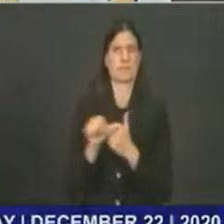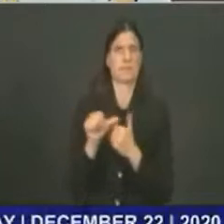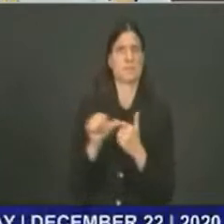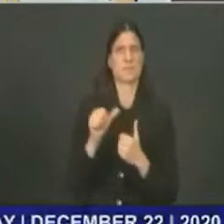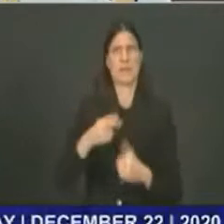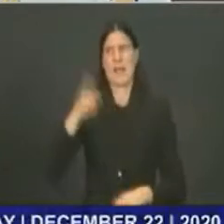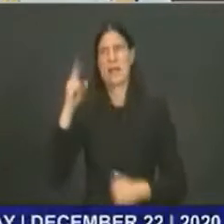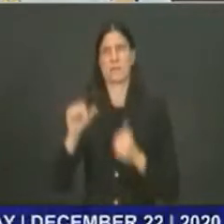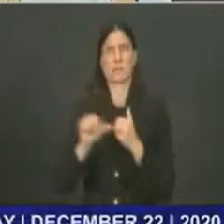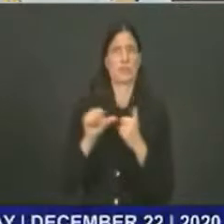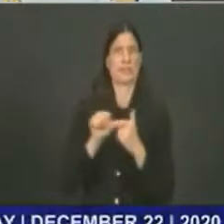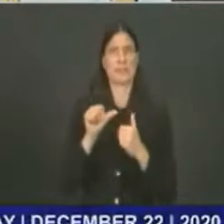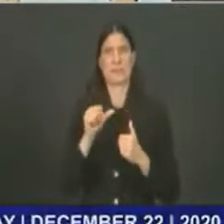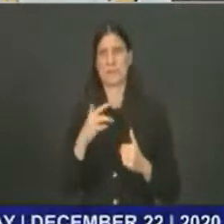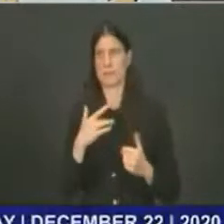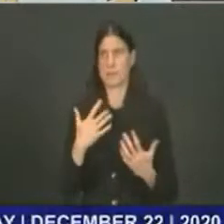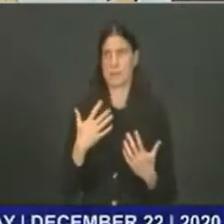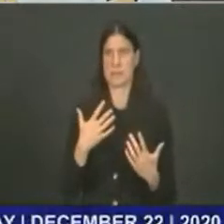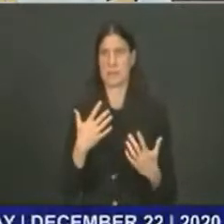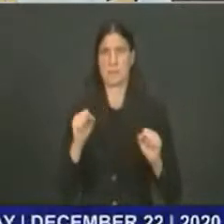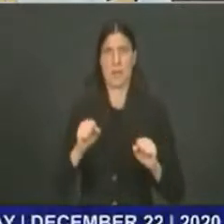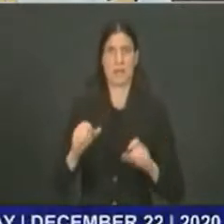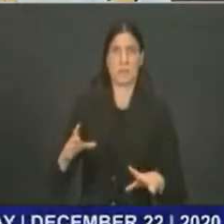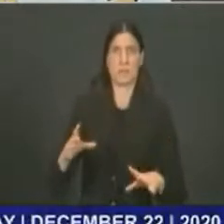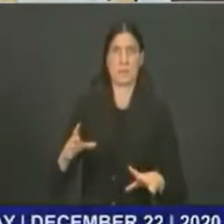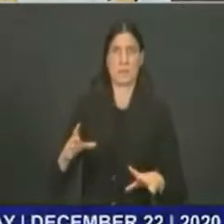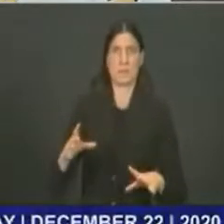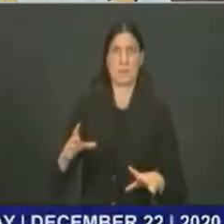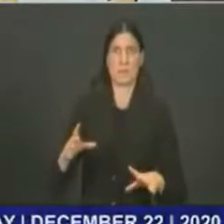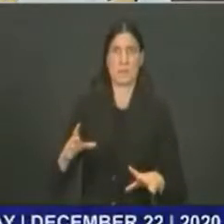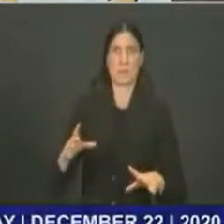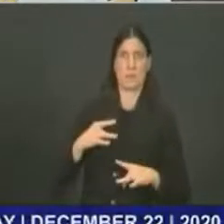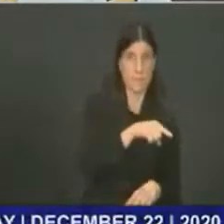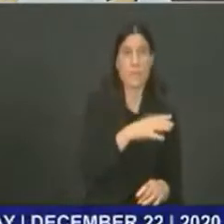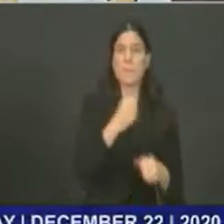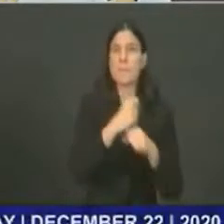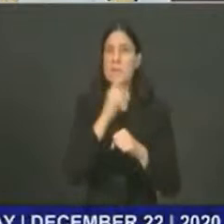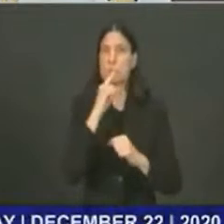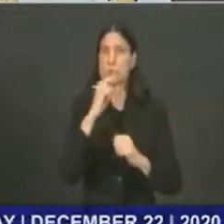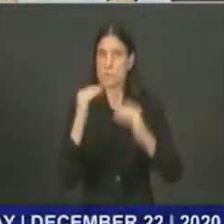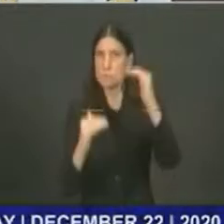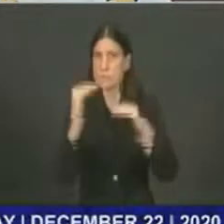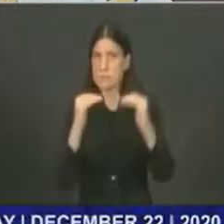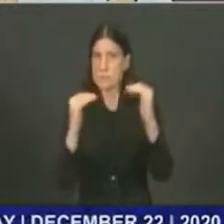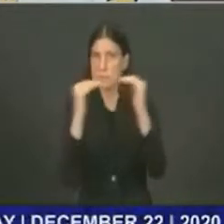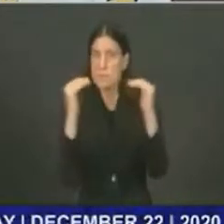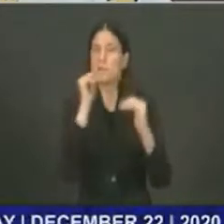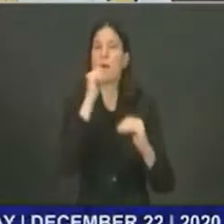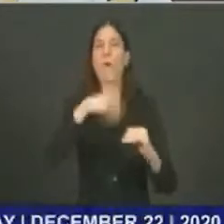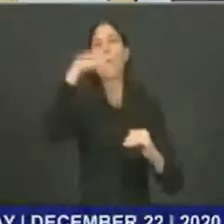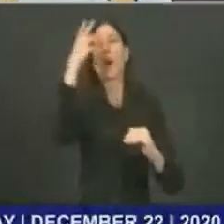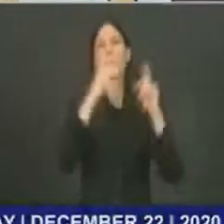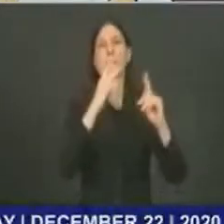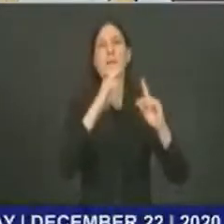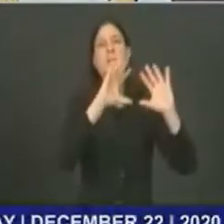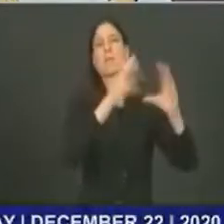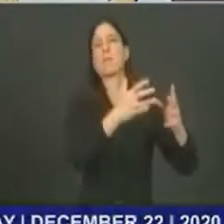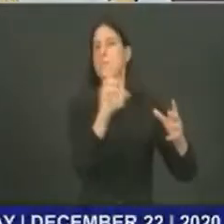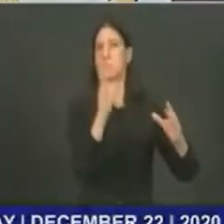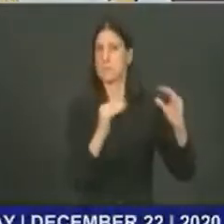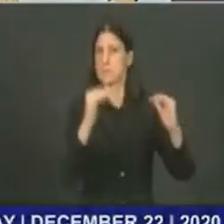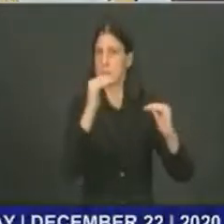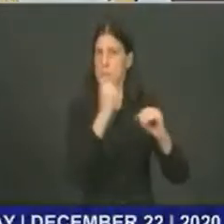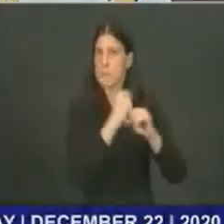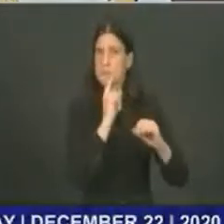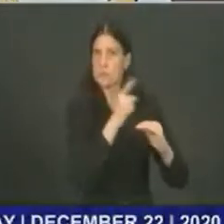continue to maintain a focus on equity. That's why, as Dr. Chan said last week, we are finalizing plans